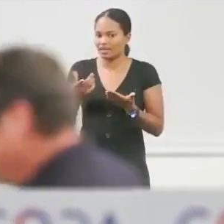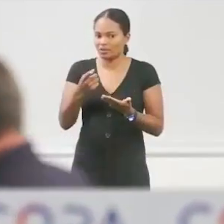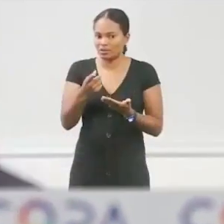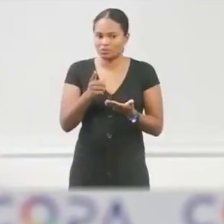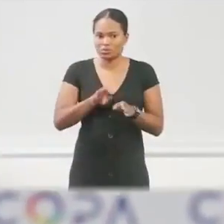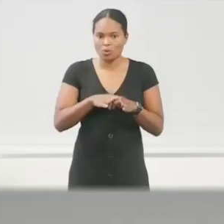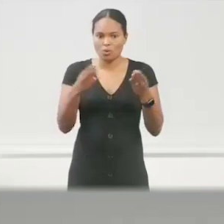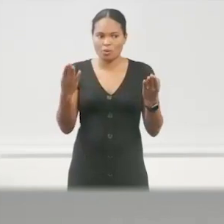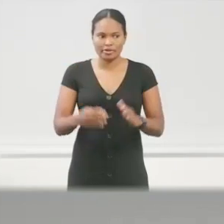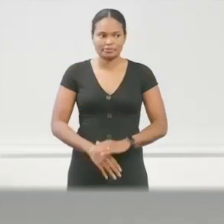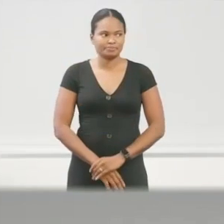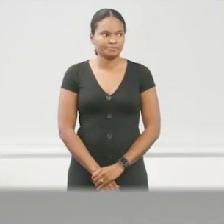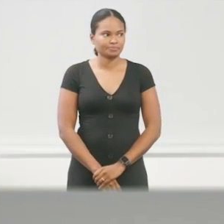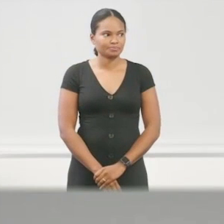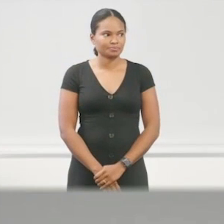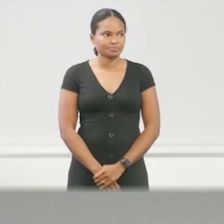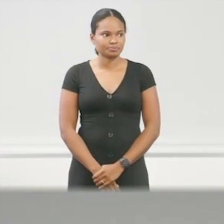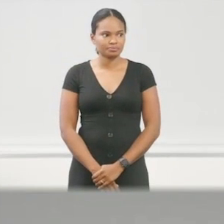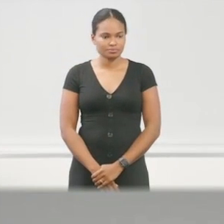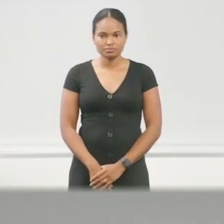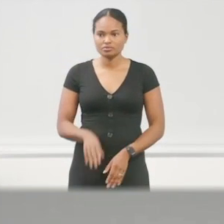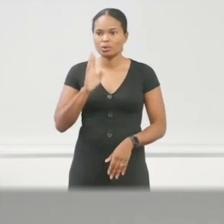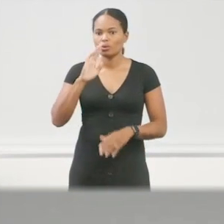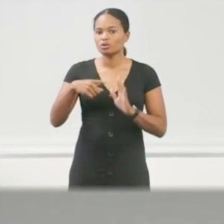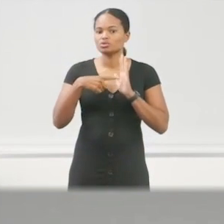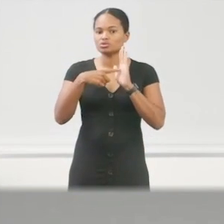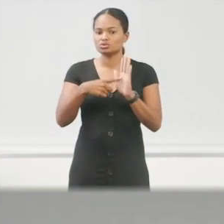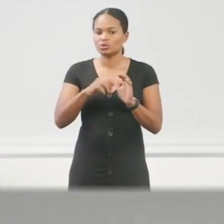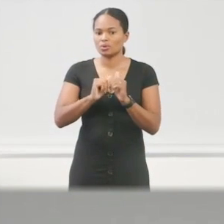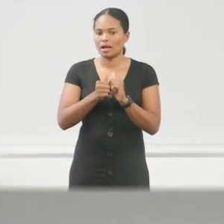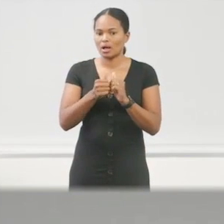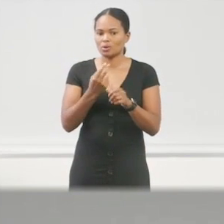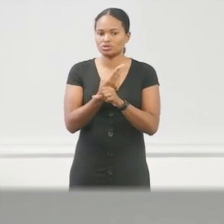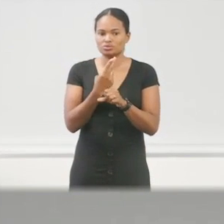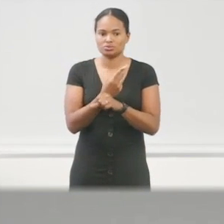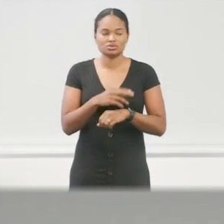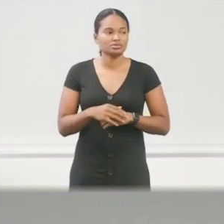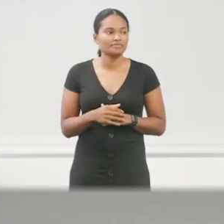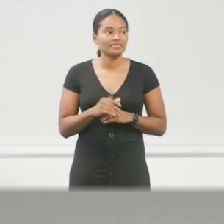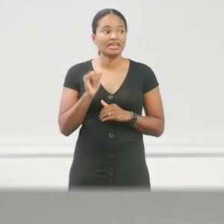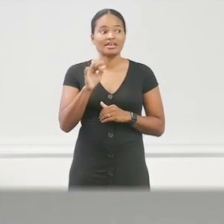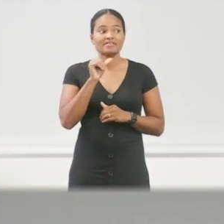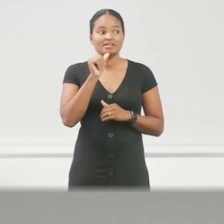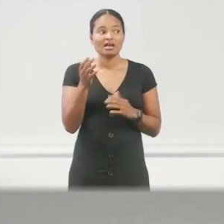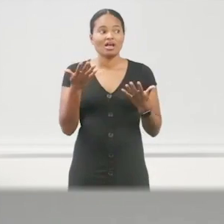These fine gentlemen from the fire department will show you how to do it. If it's not already